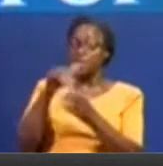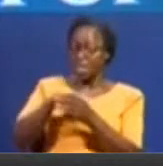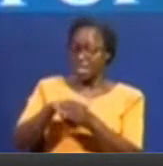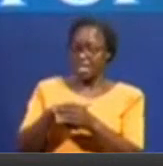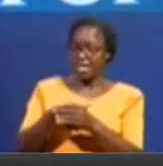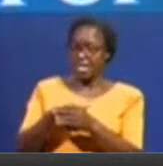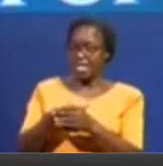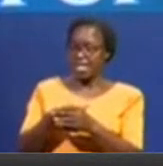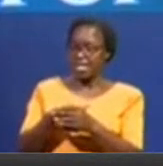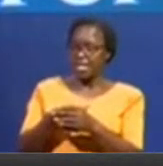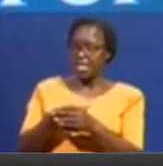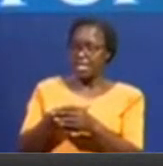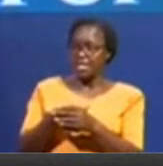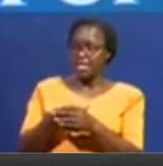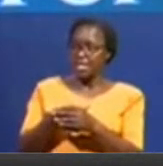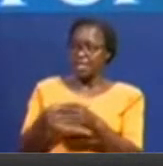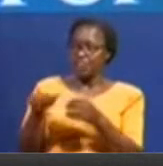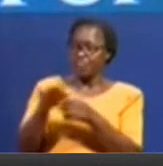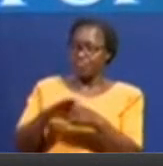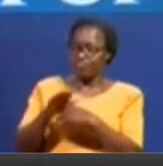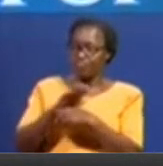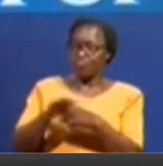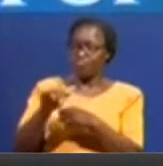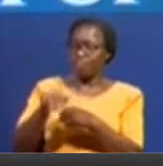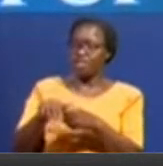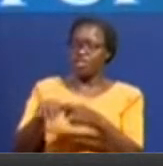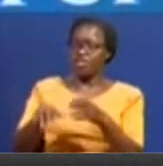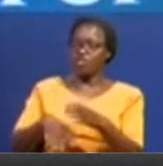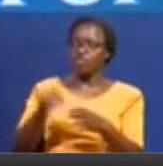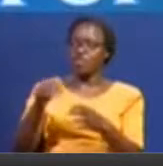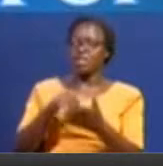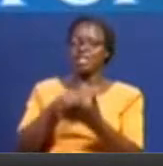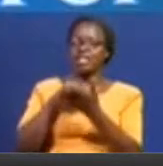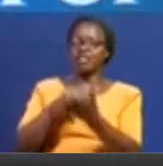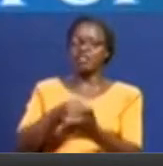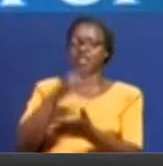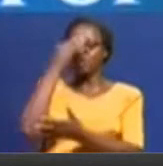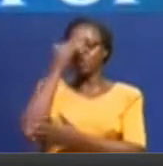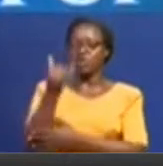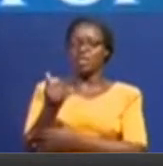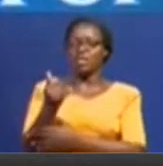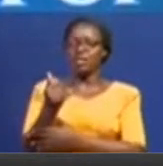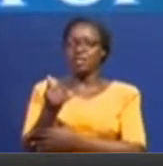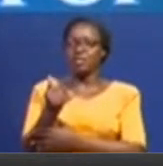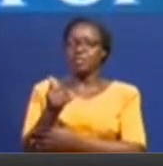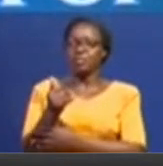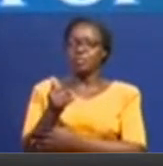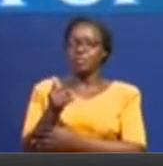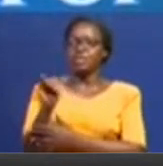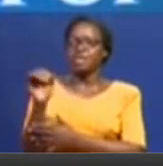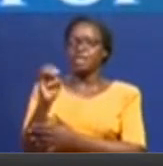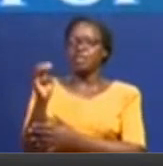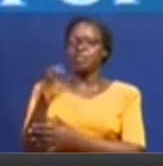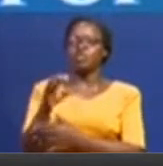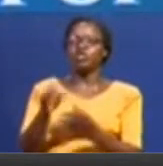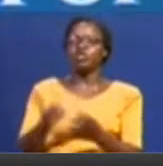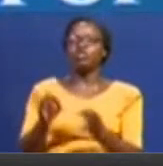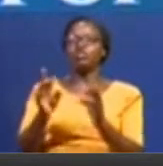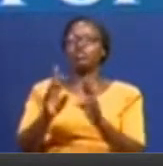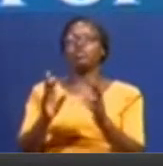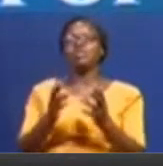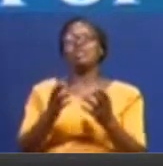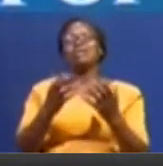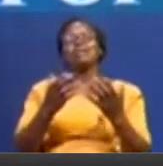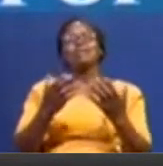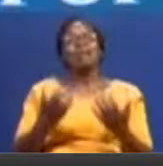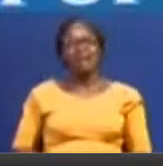that congestion that you find the interference, because you find the IEBC official is already overwhelmed. They